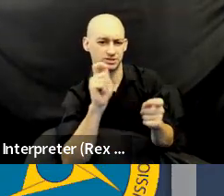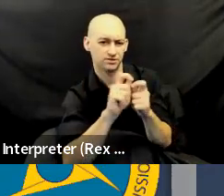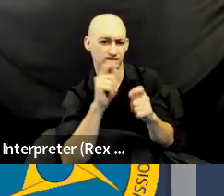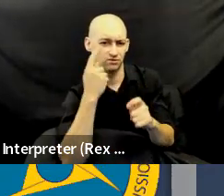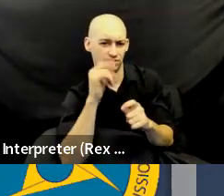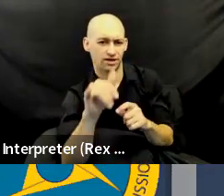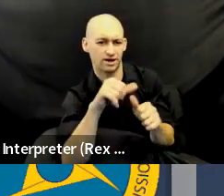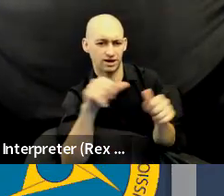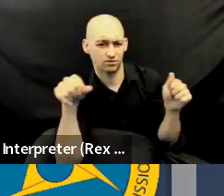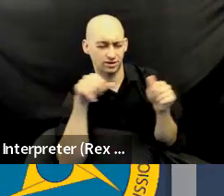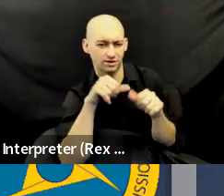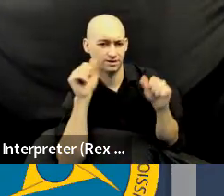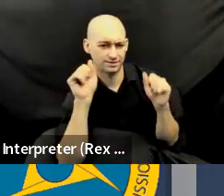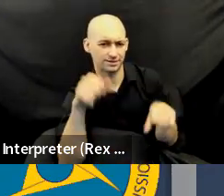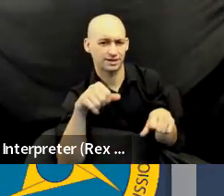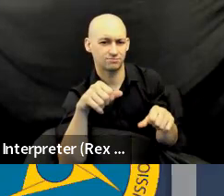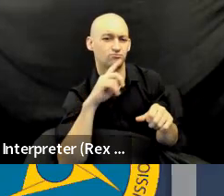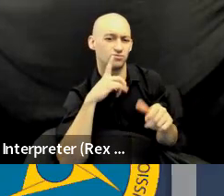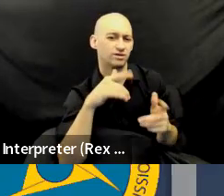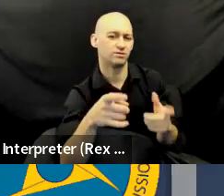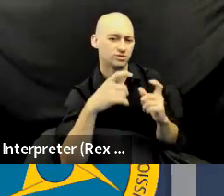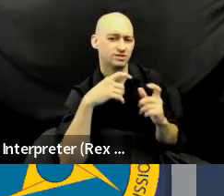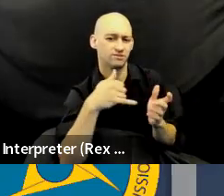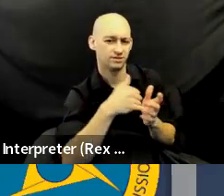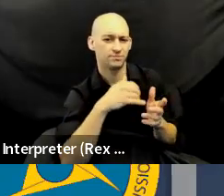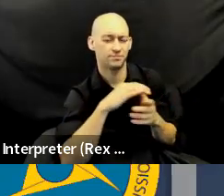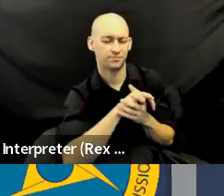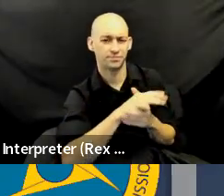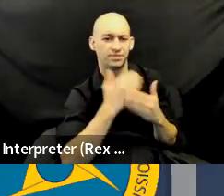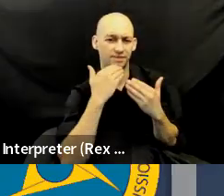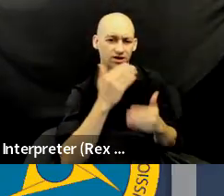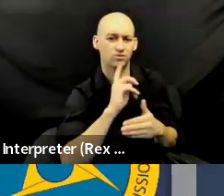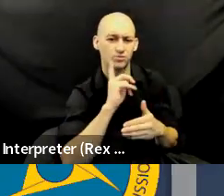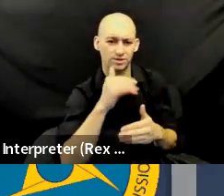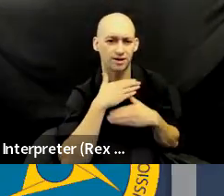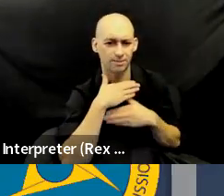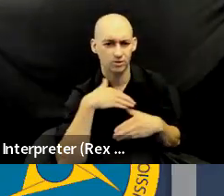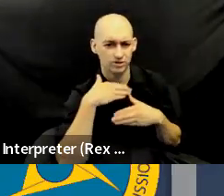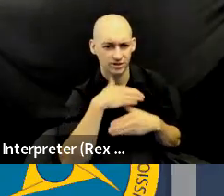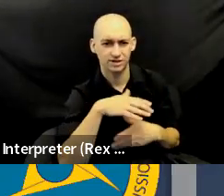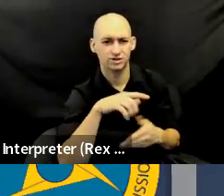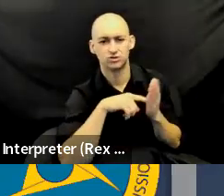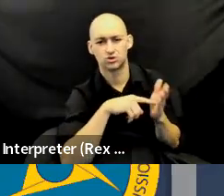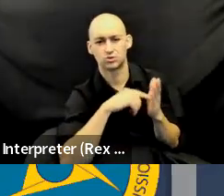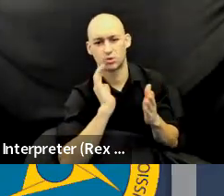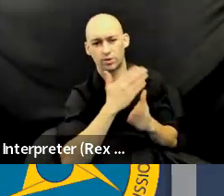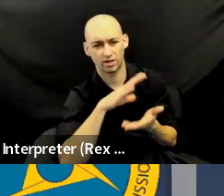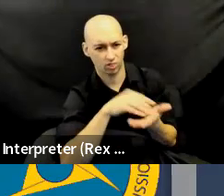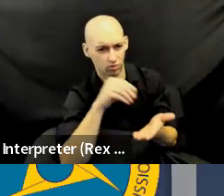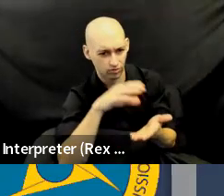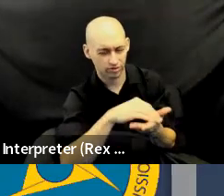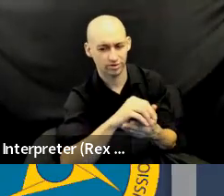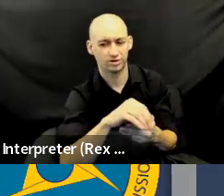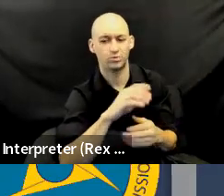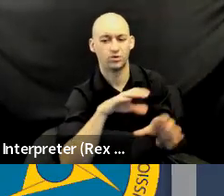areas that could actually receive it. Thank you. I really do appreciate it. It shows that we learned and Absolutely. we've done better this time around.